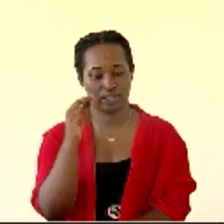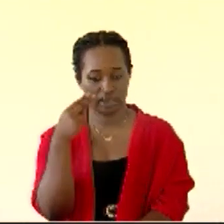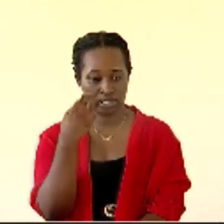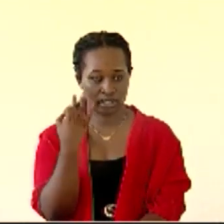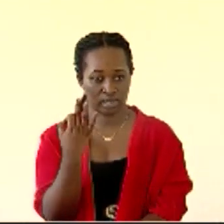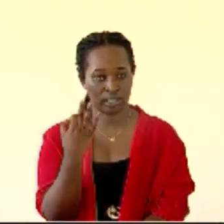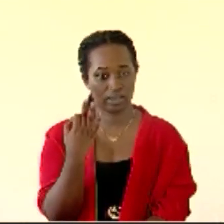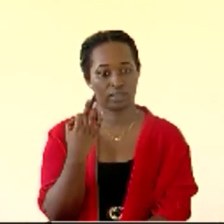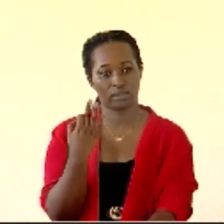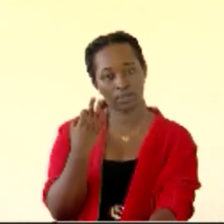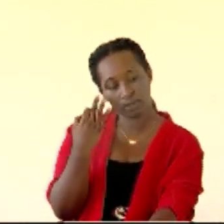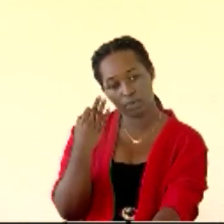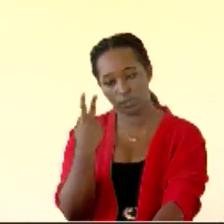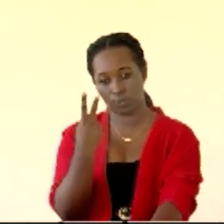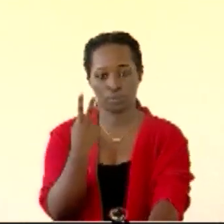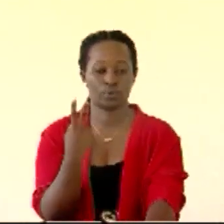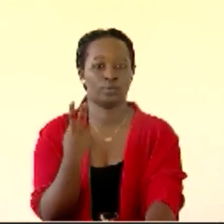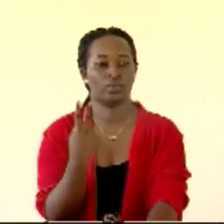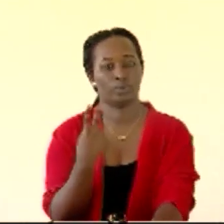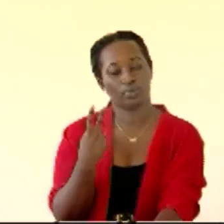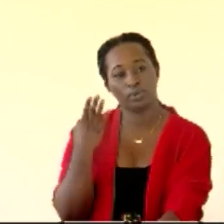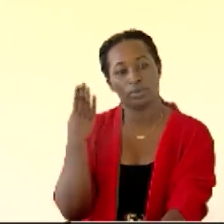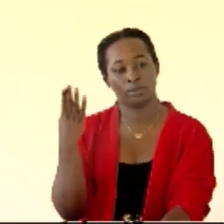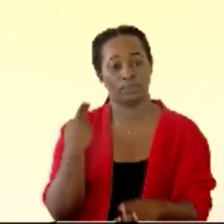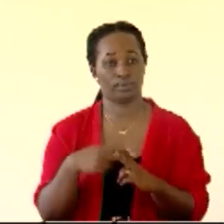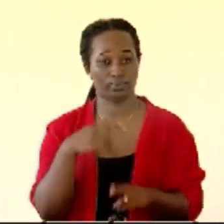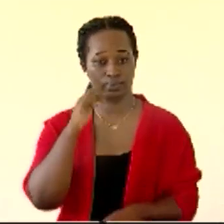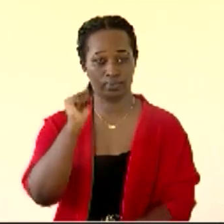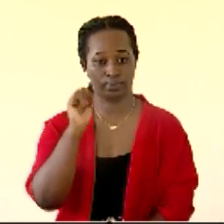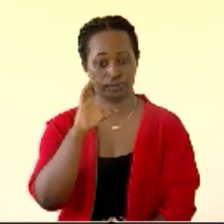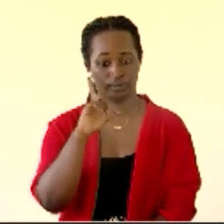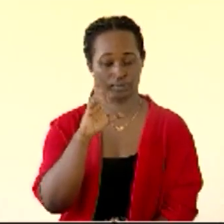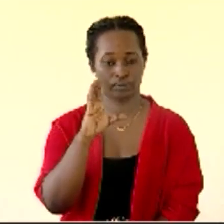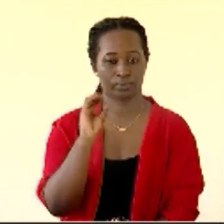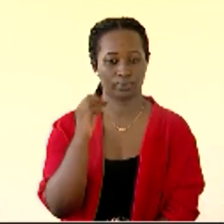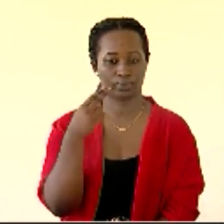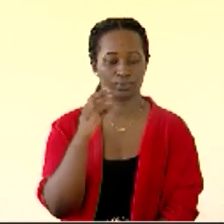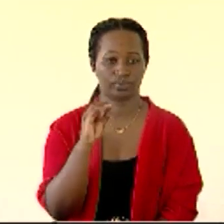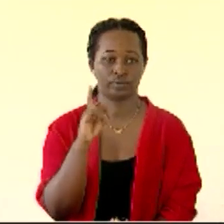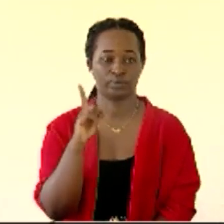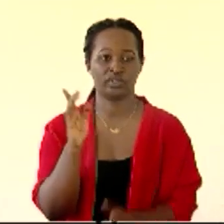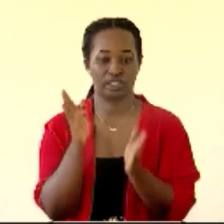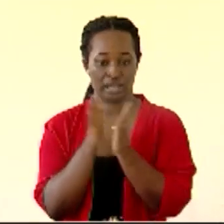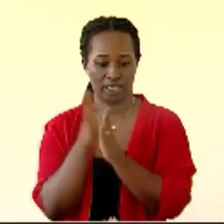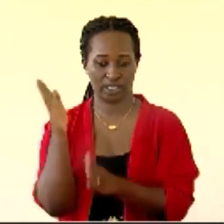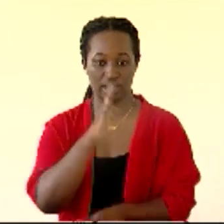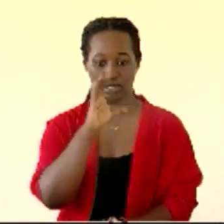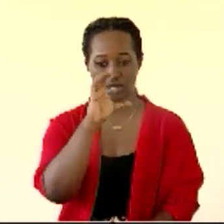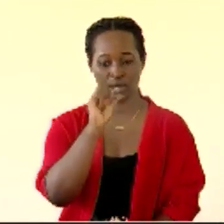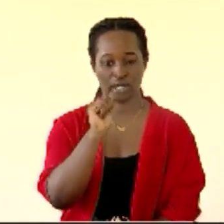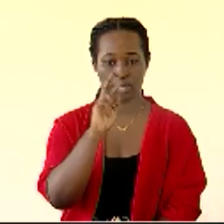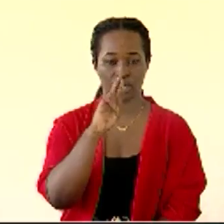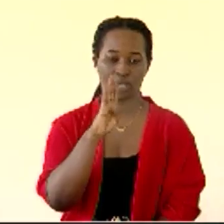CH3, 2. So this is the alcohol, and this is the carboxylic acid.